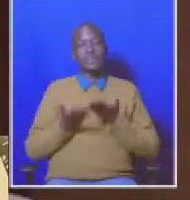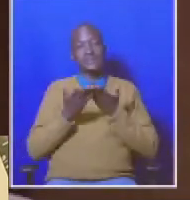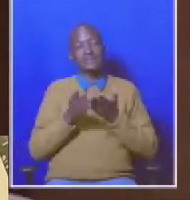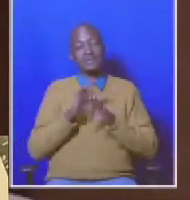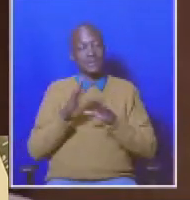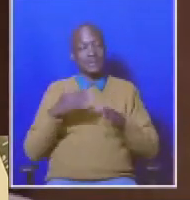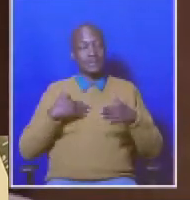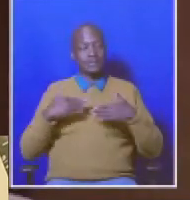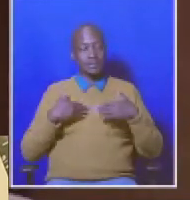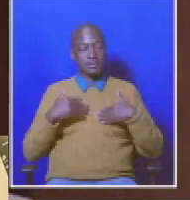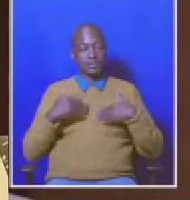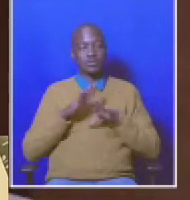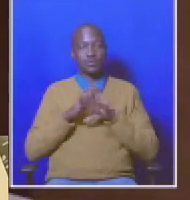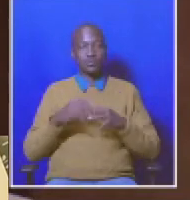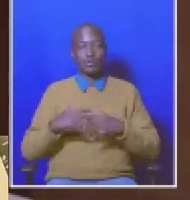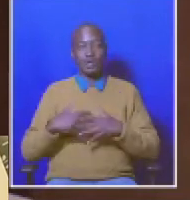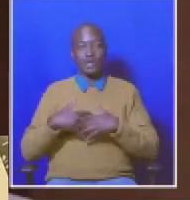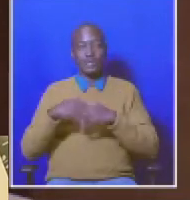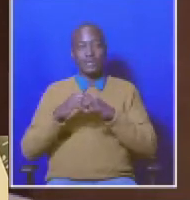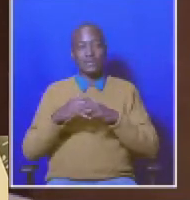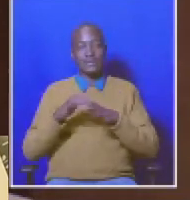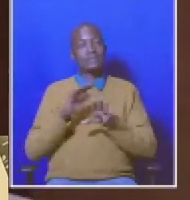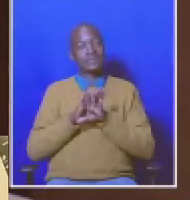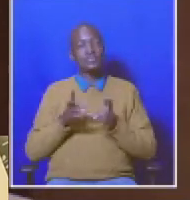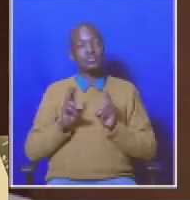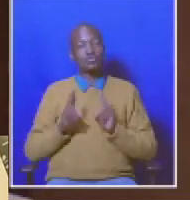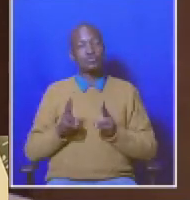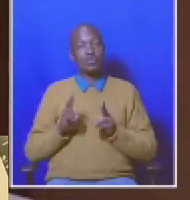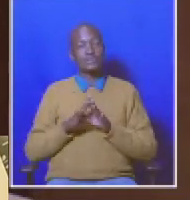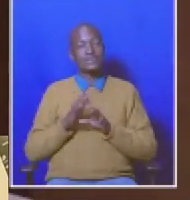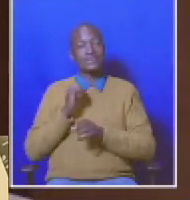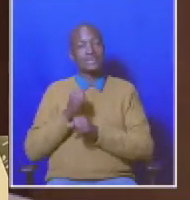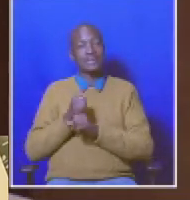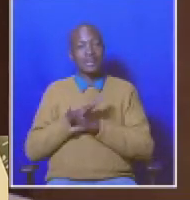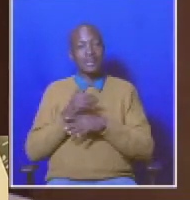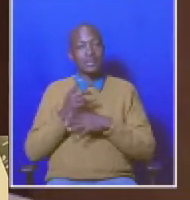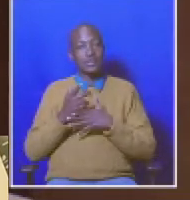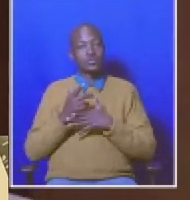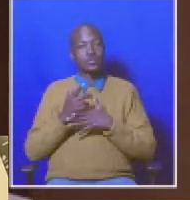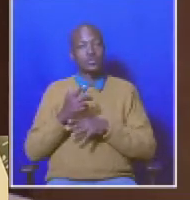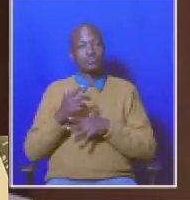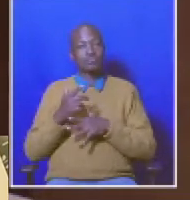to establish norms and standards relating to integrity, ethics,